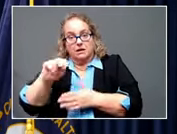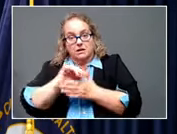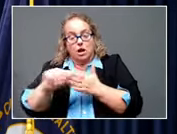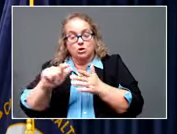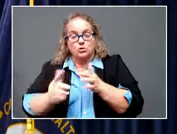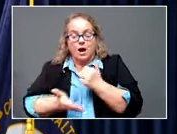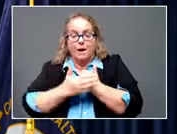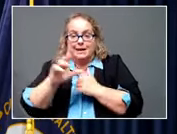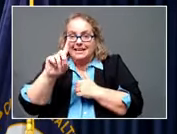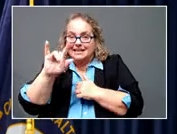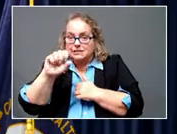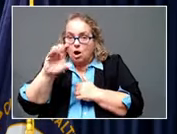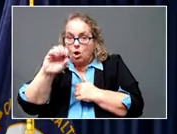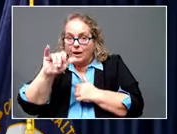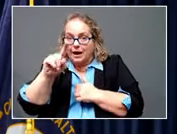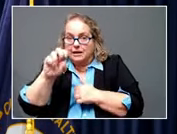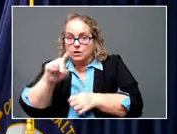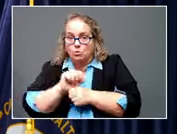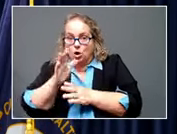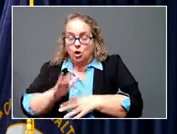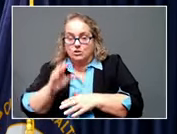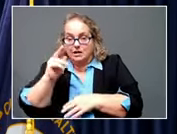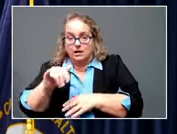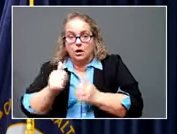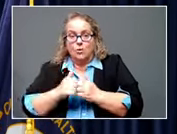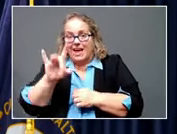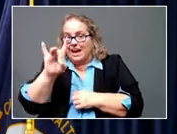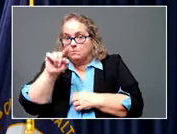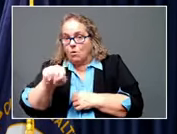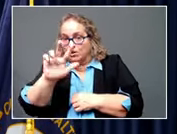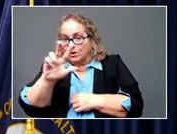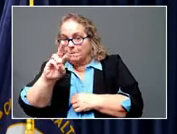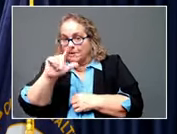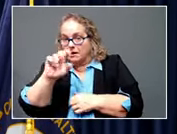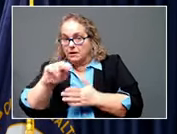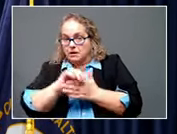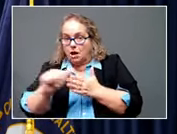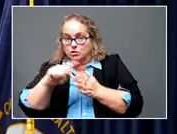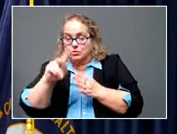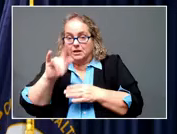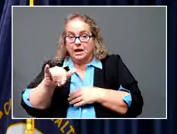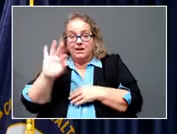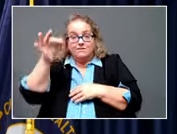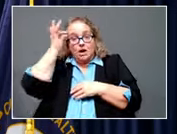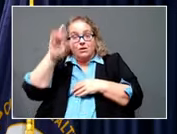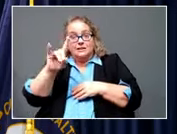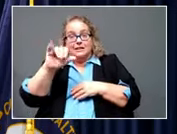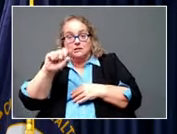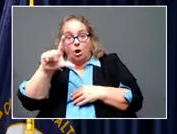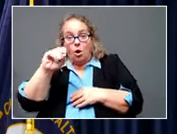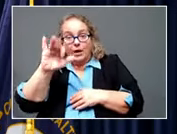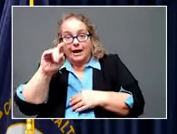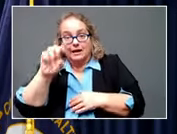first distribution of $8.3 million to the Commonwealth. The federal dislocated worker grants are available in the FEMA declared